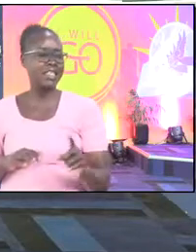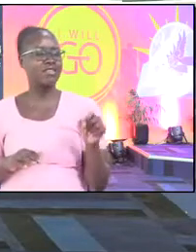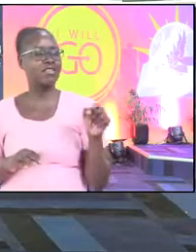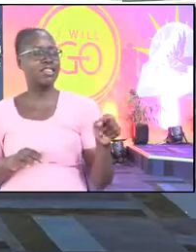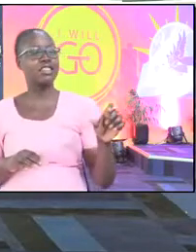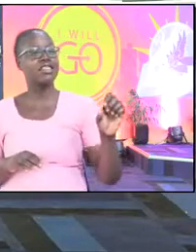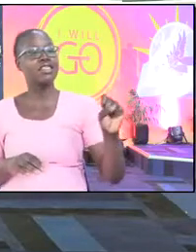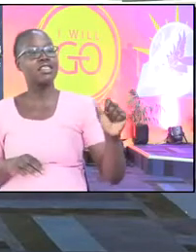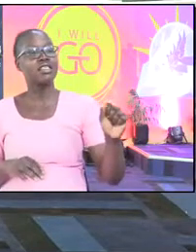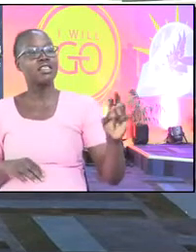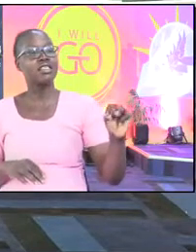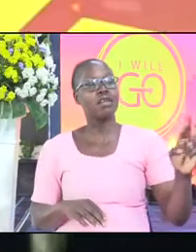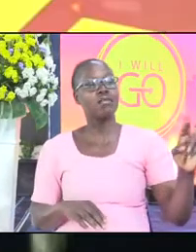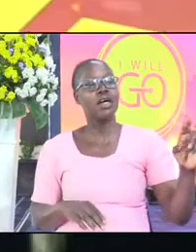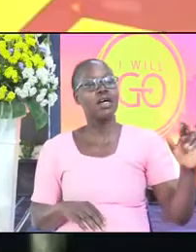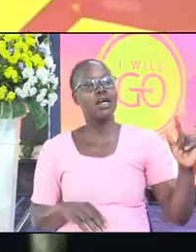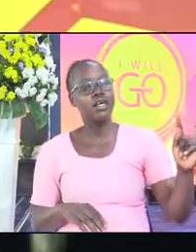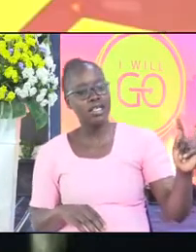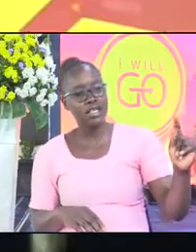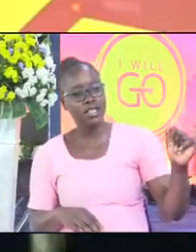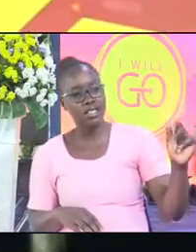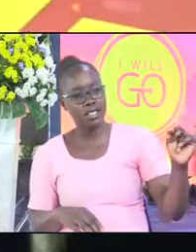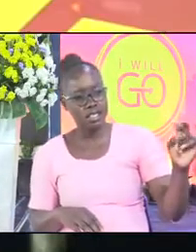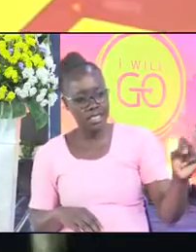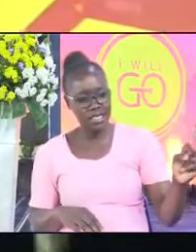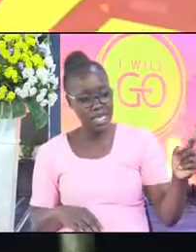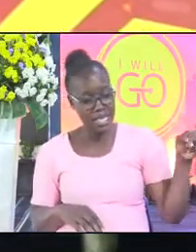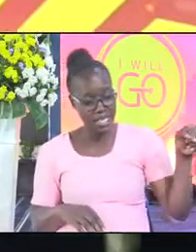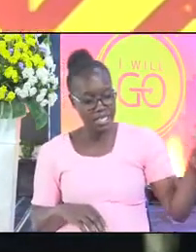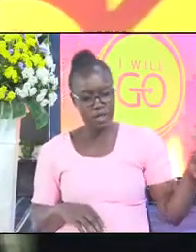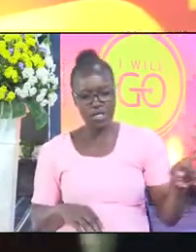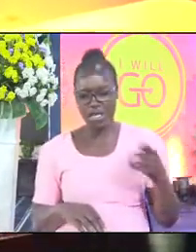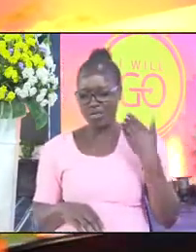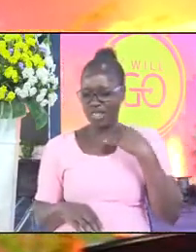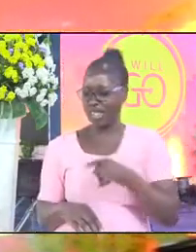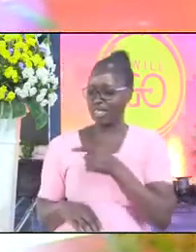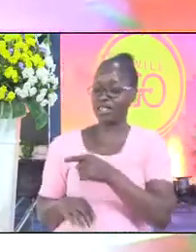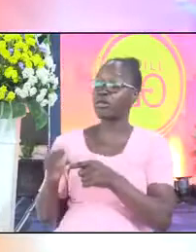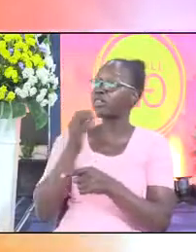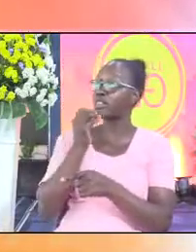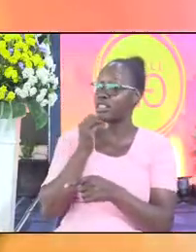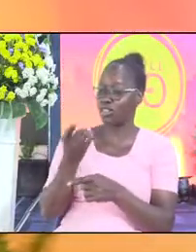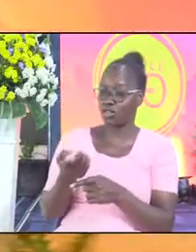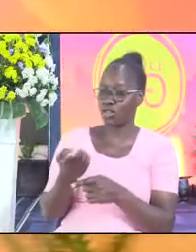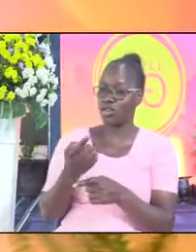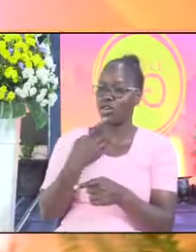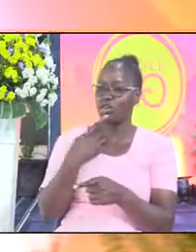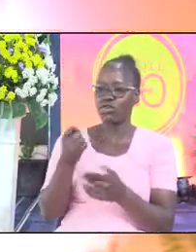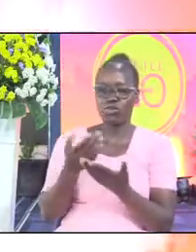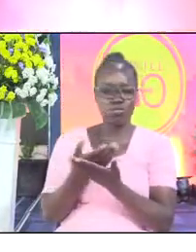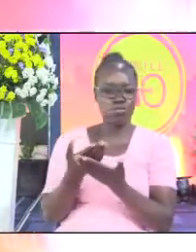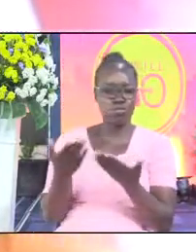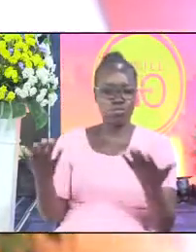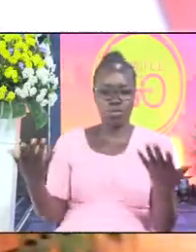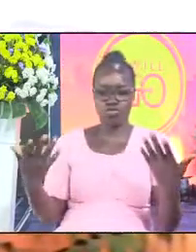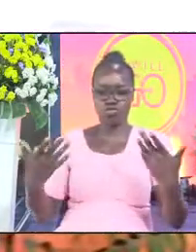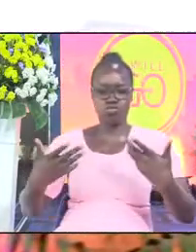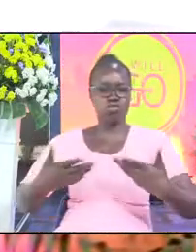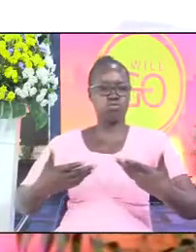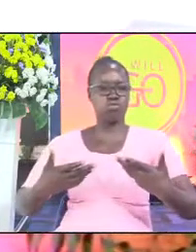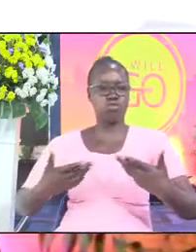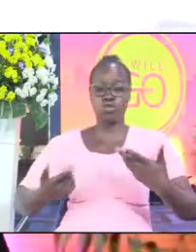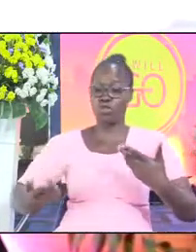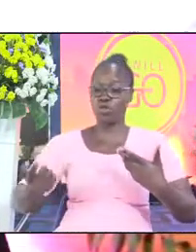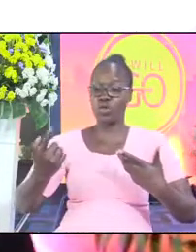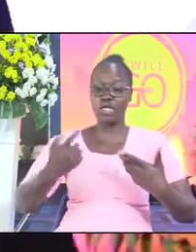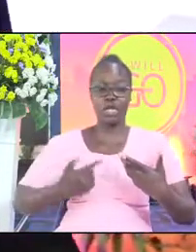Samaritans. Samaritans despised Jews. And whenever a Jew would be walking along a road and a Samaritan would